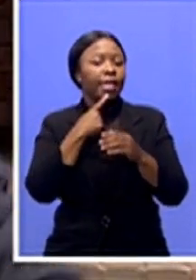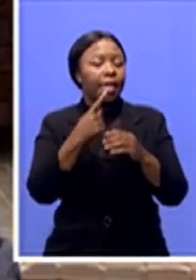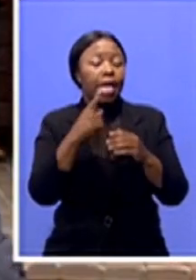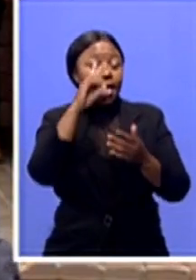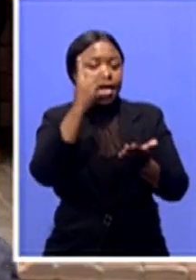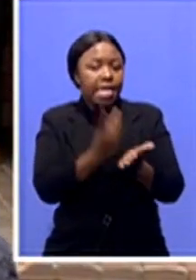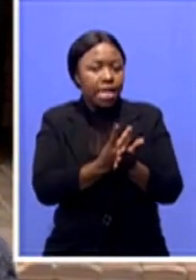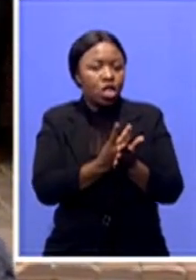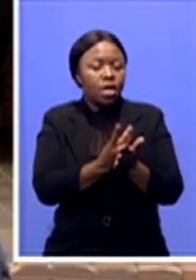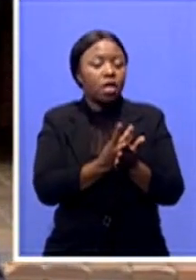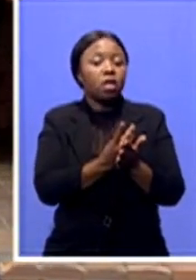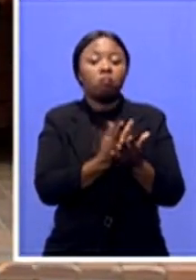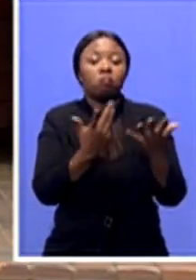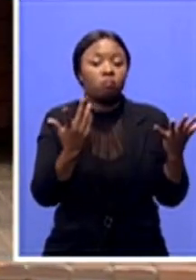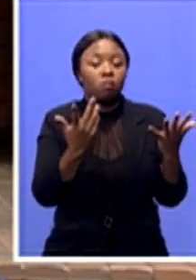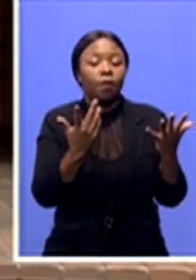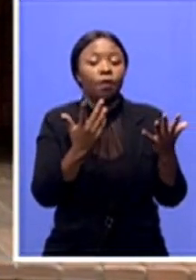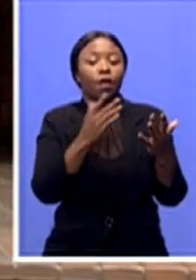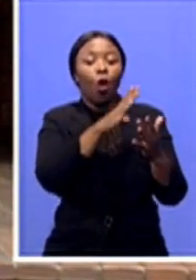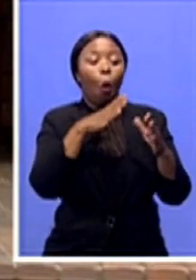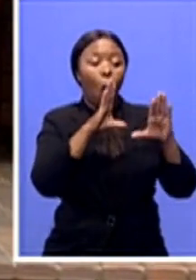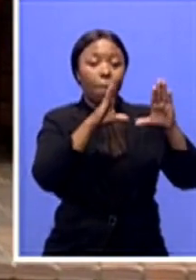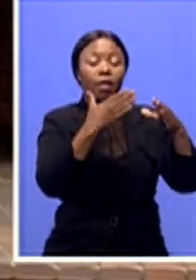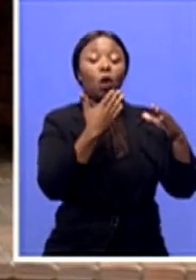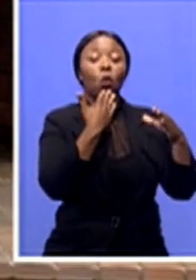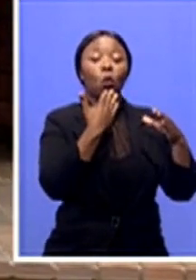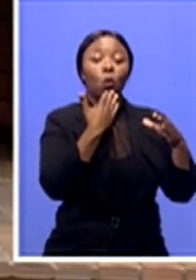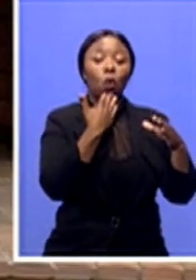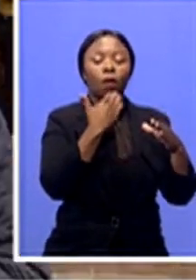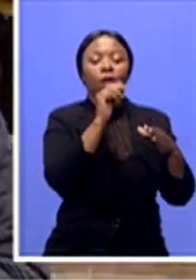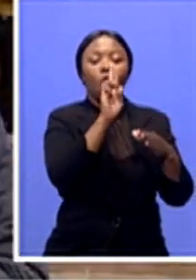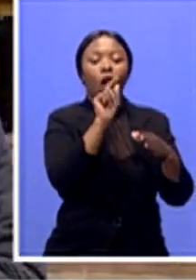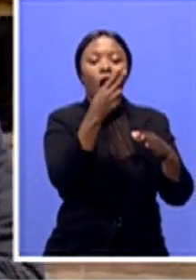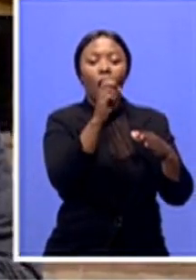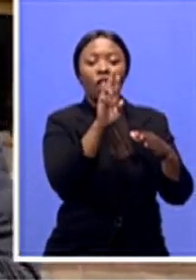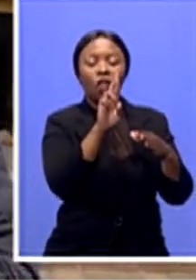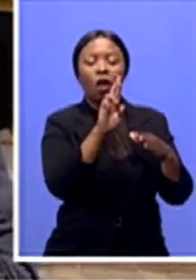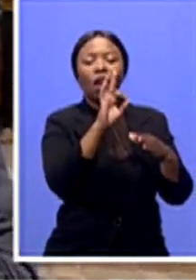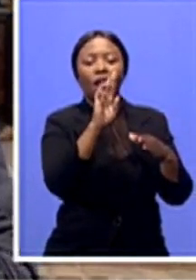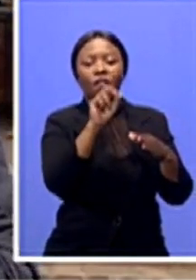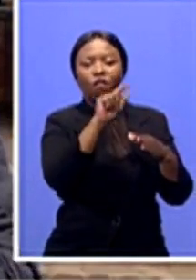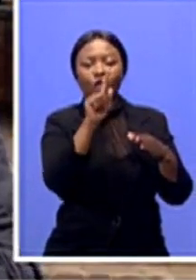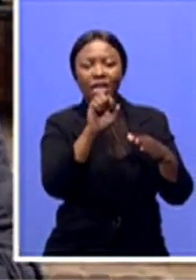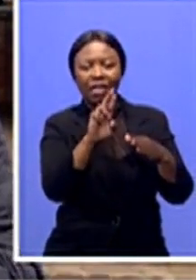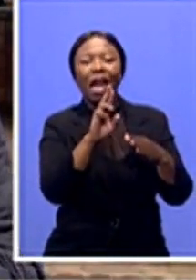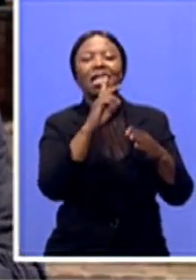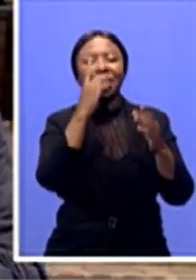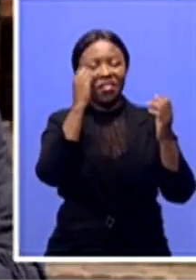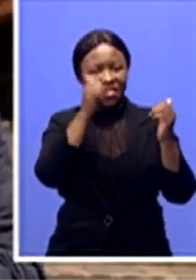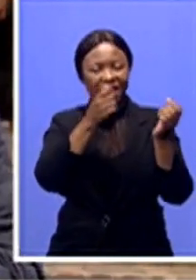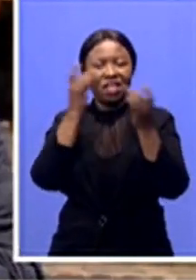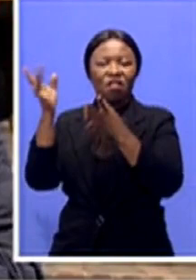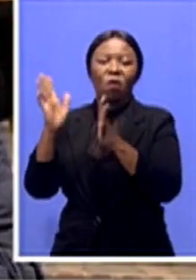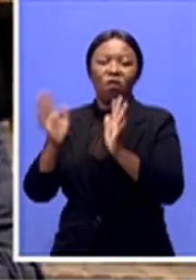Commissioner of Correctional Services, Arthur Fraser, he was then informed. Pertinent questions indeed. Let's